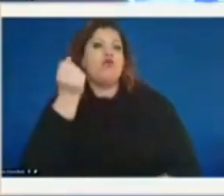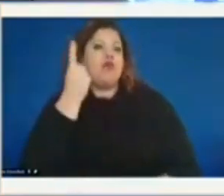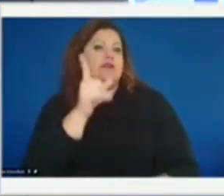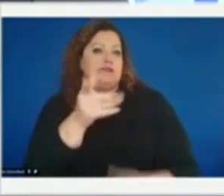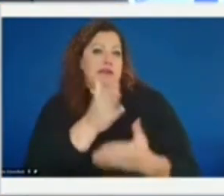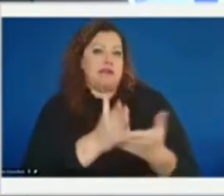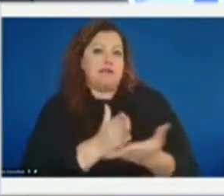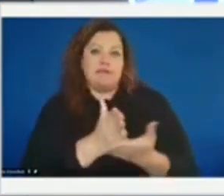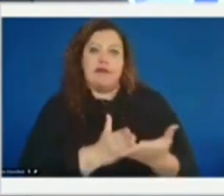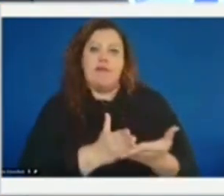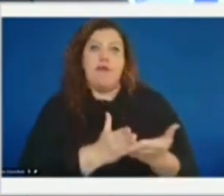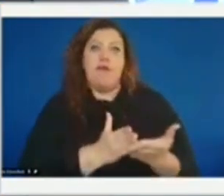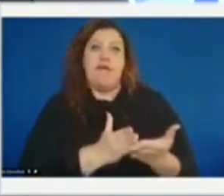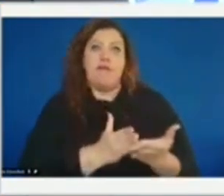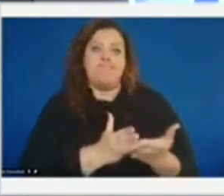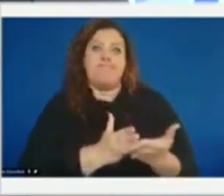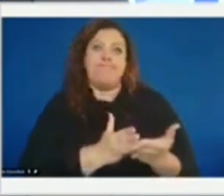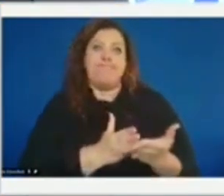of